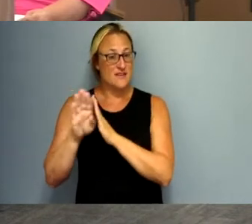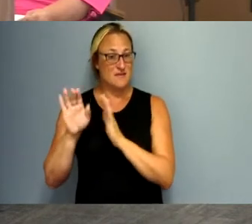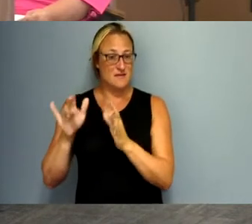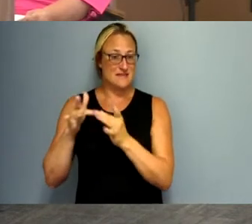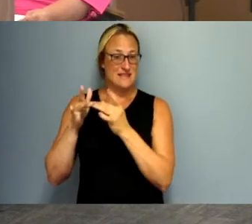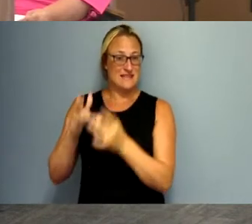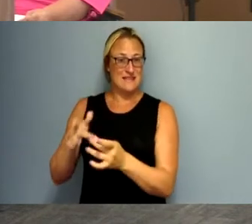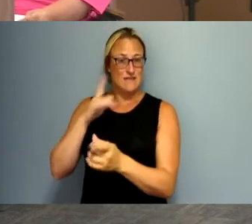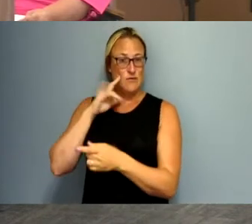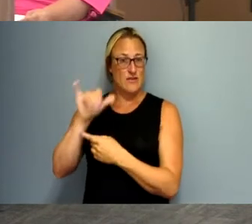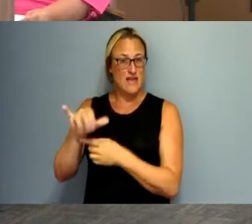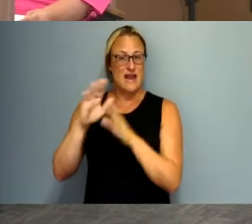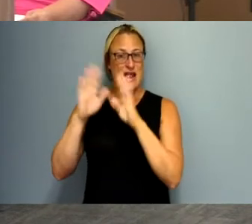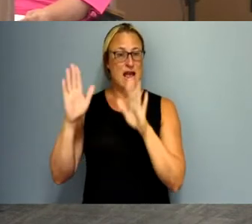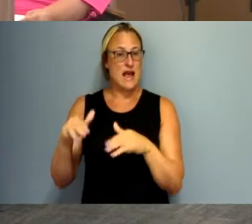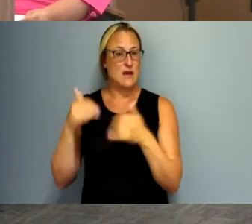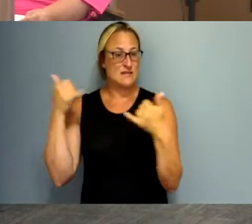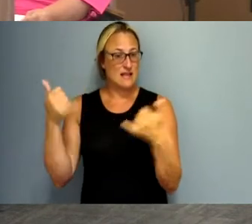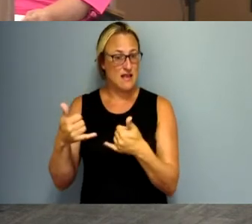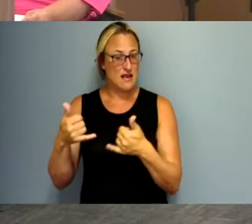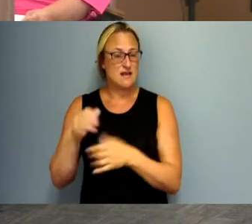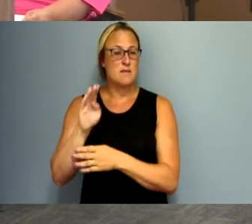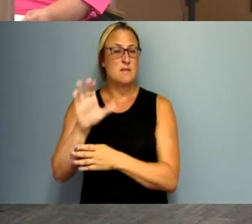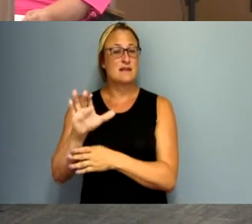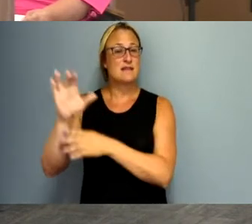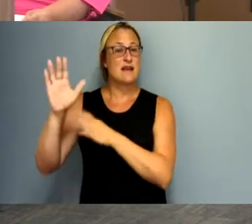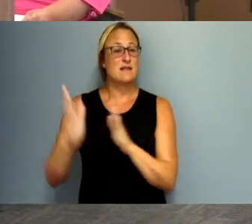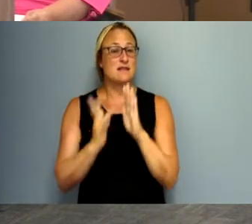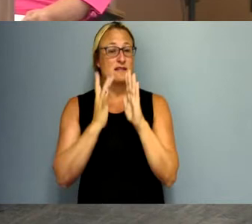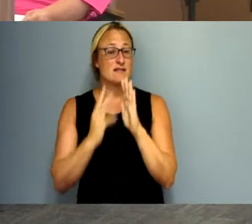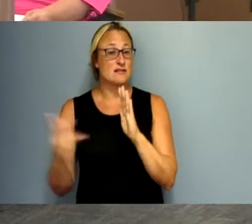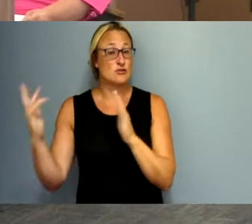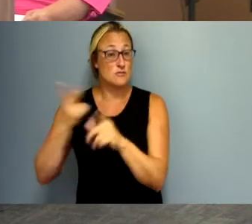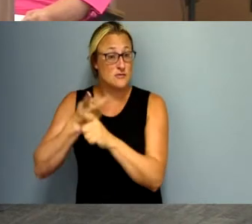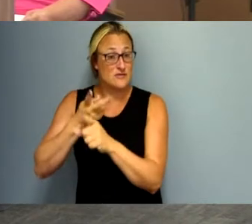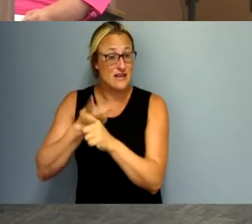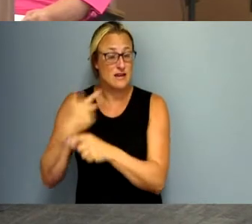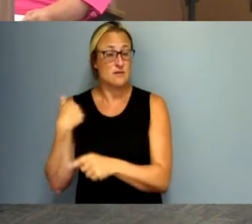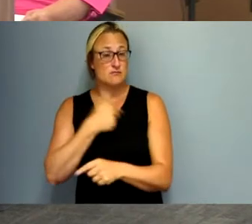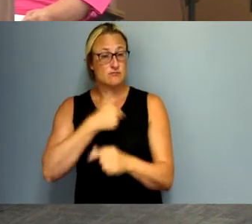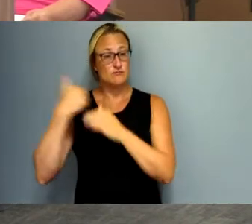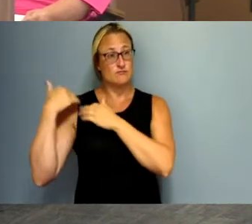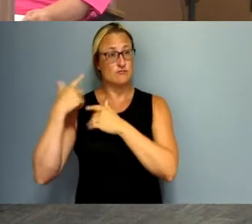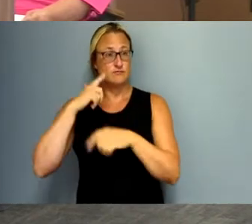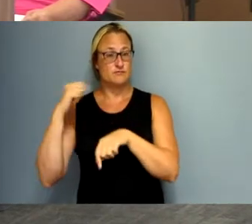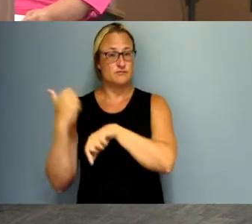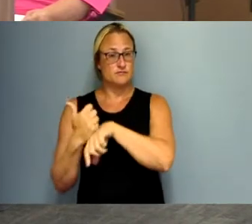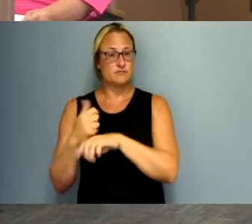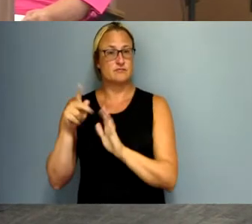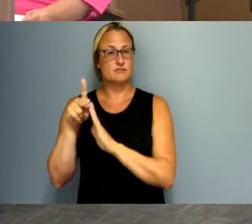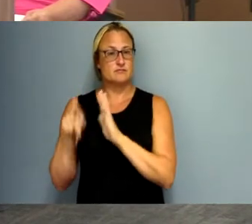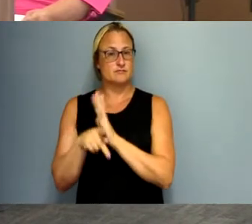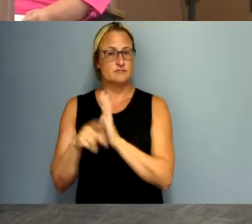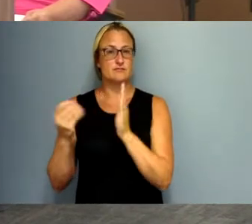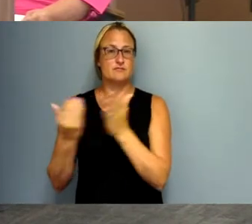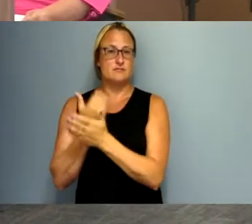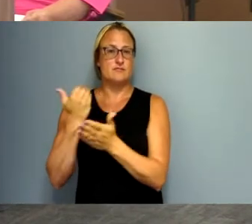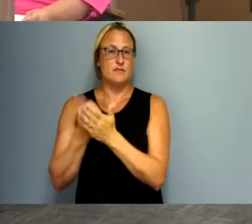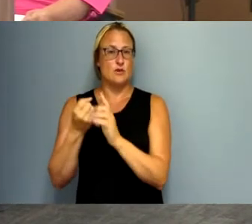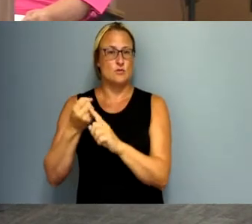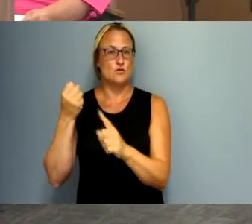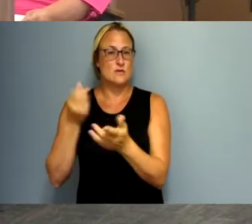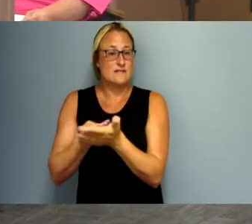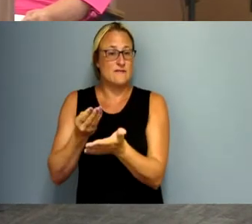Link, or the Bucks County Continuum of Care, and is responsible for setting the policy and seeking new sources for funding for homeless services in the